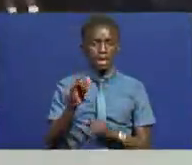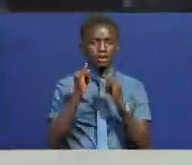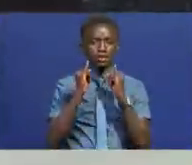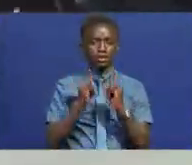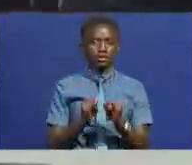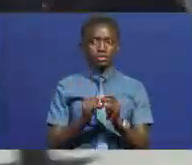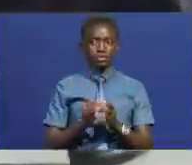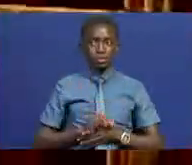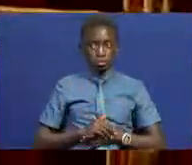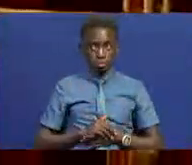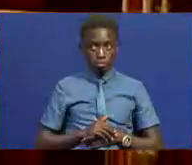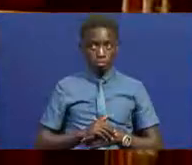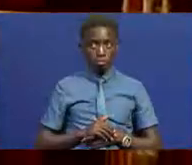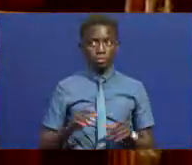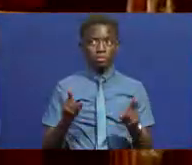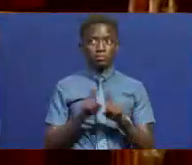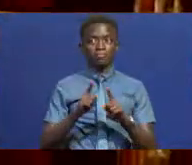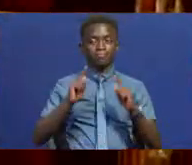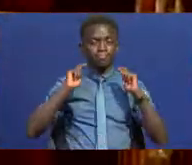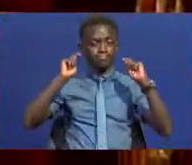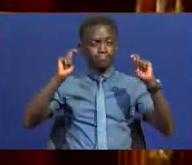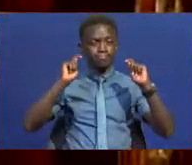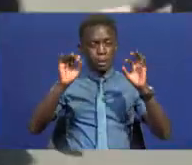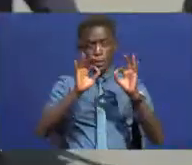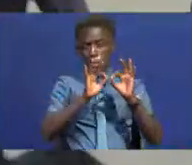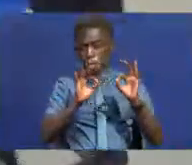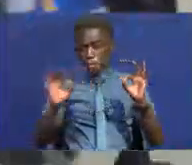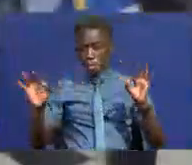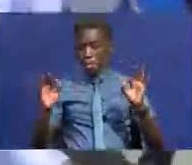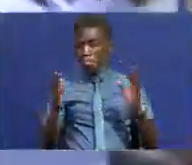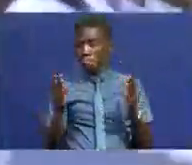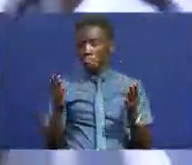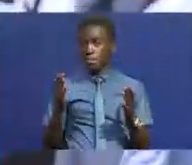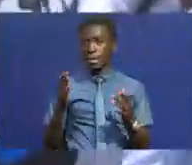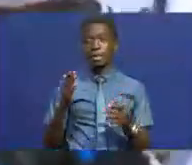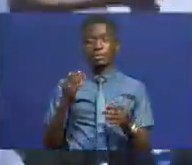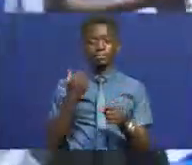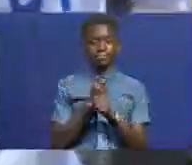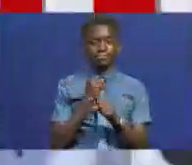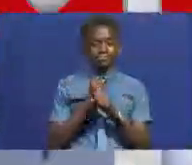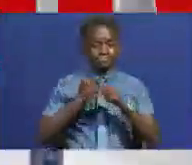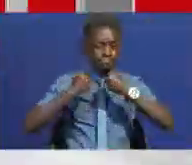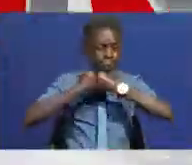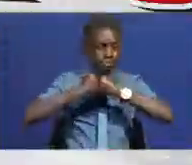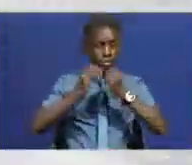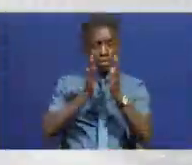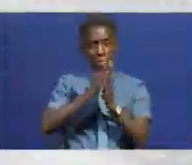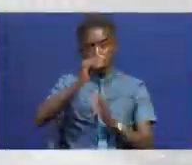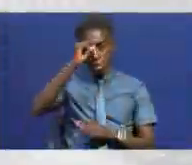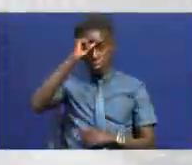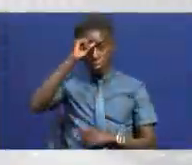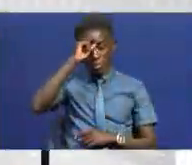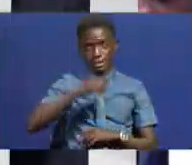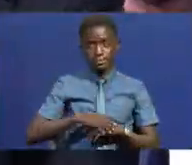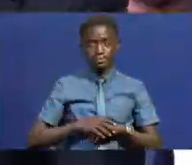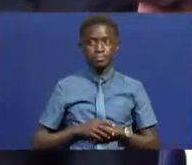Striking medics lock horns with the government over return to work talks modalities.